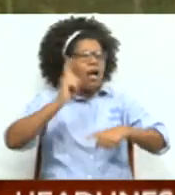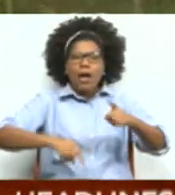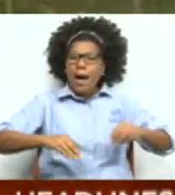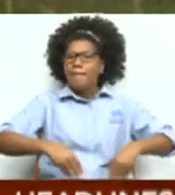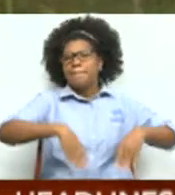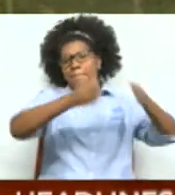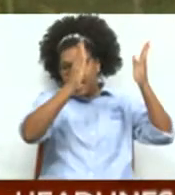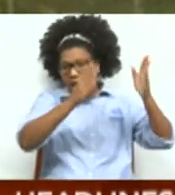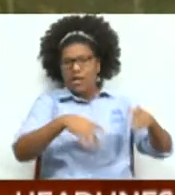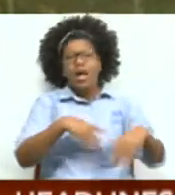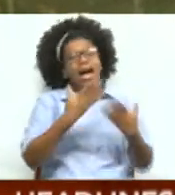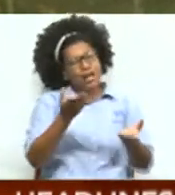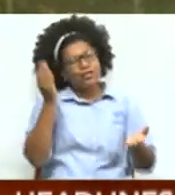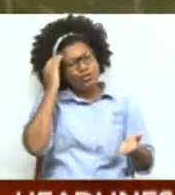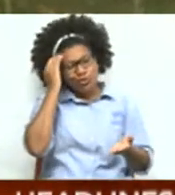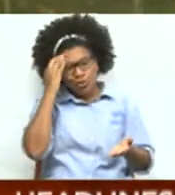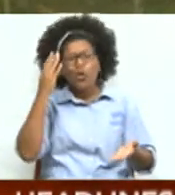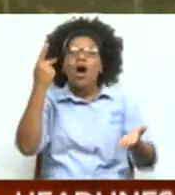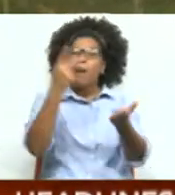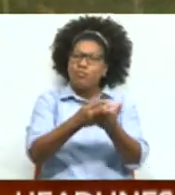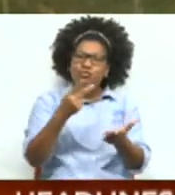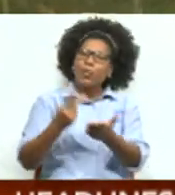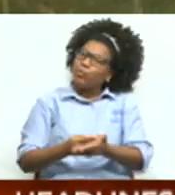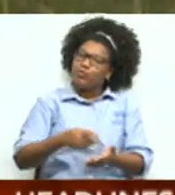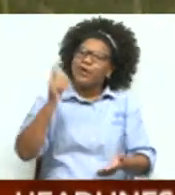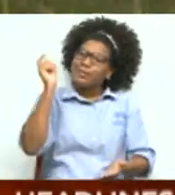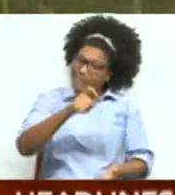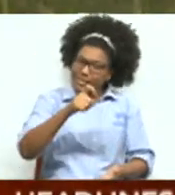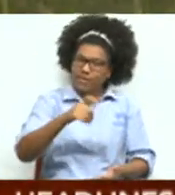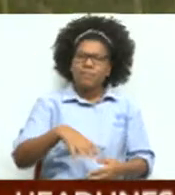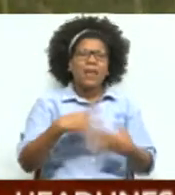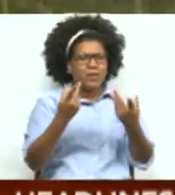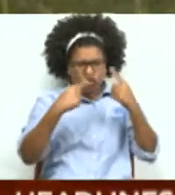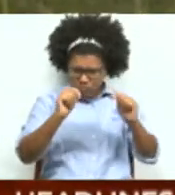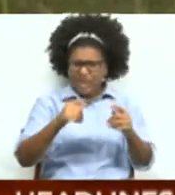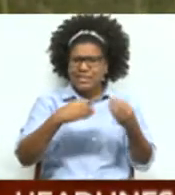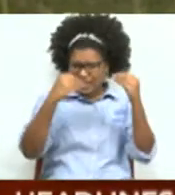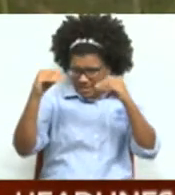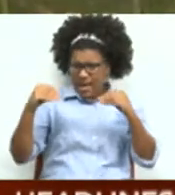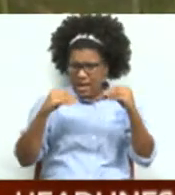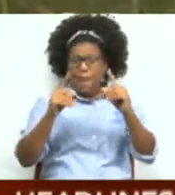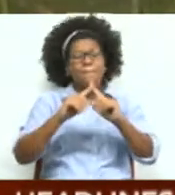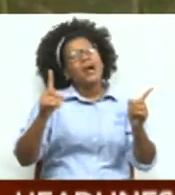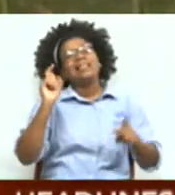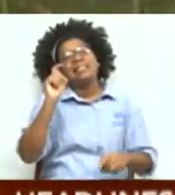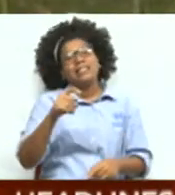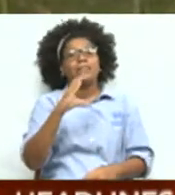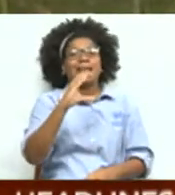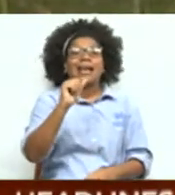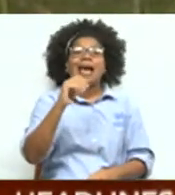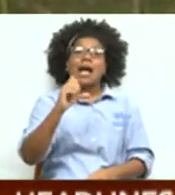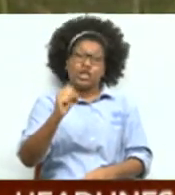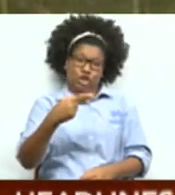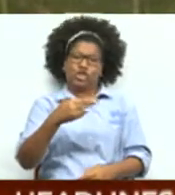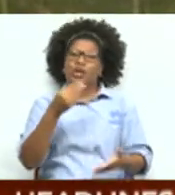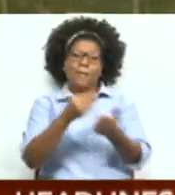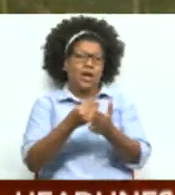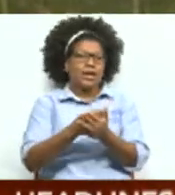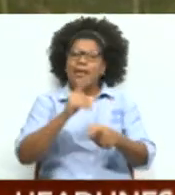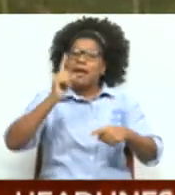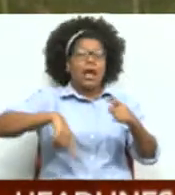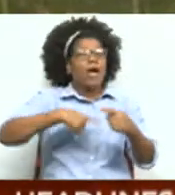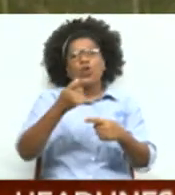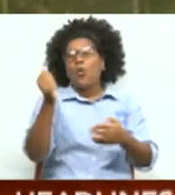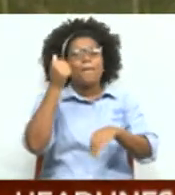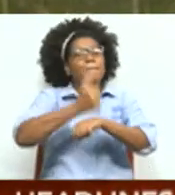are not in hand. I've been trying to sell, but it has to be a cash purchaser. They can't go to the bank for financing,